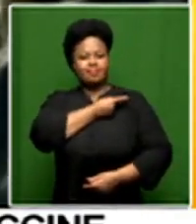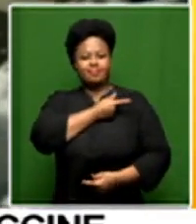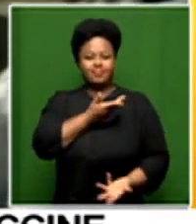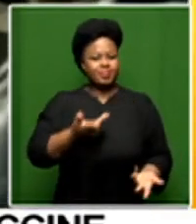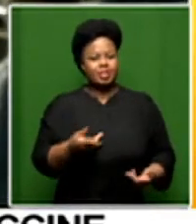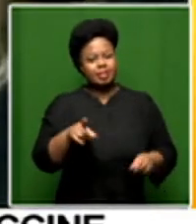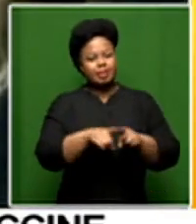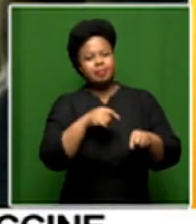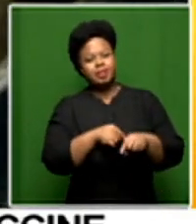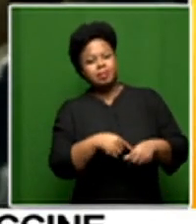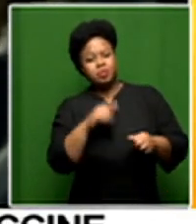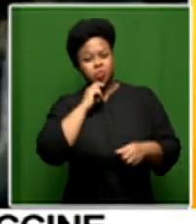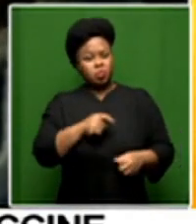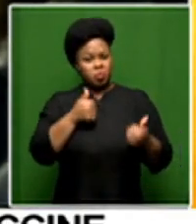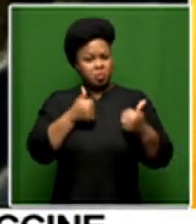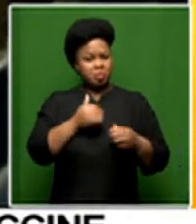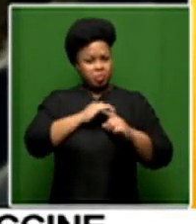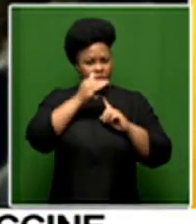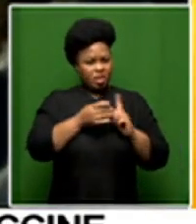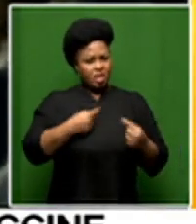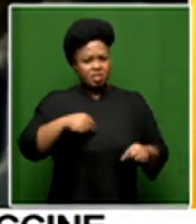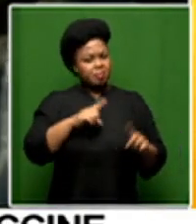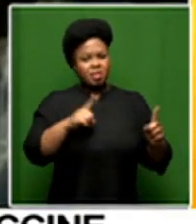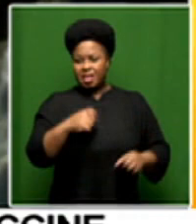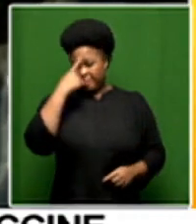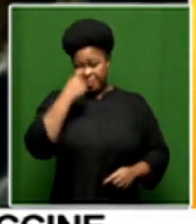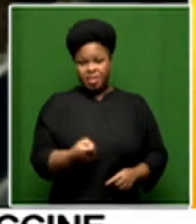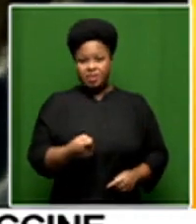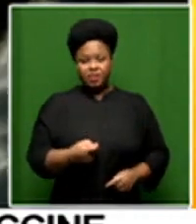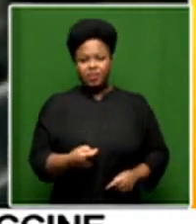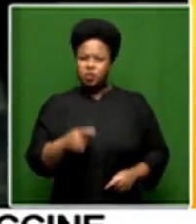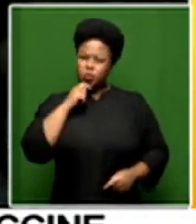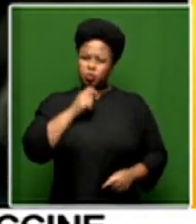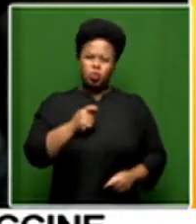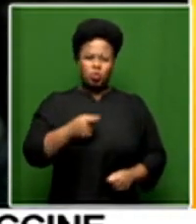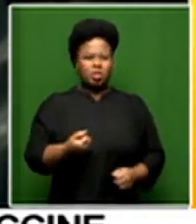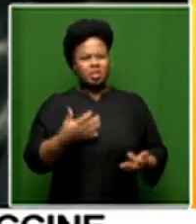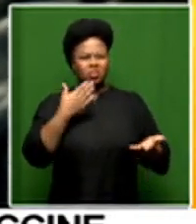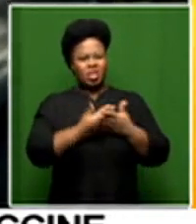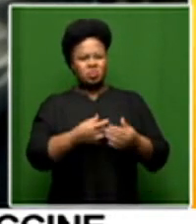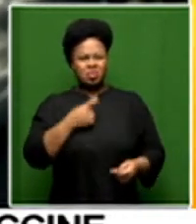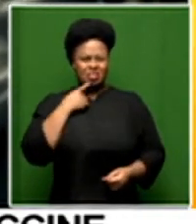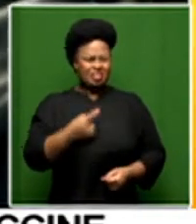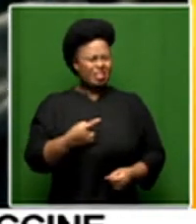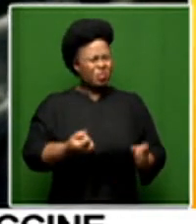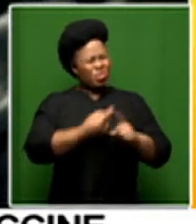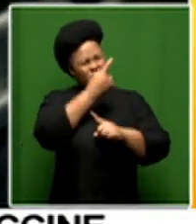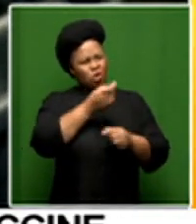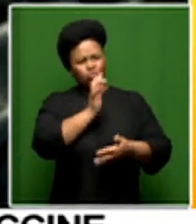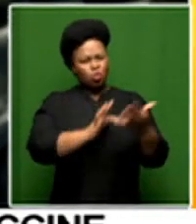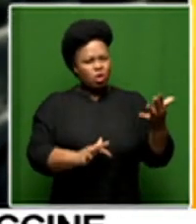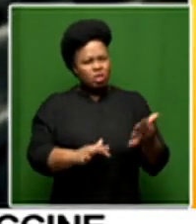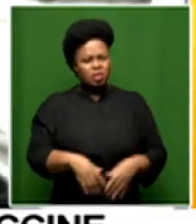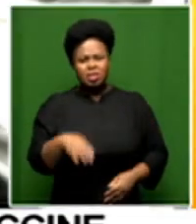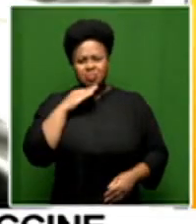why these inoculations would be good for us. If they believe such, one could say, outlandish stories, where does